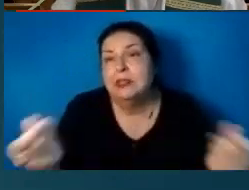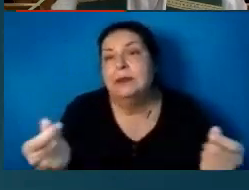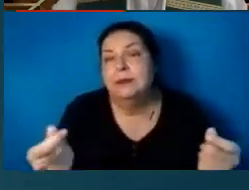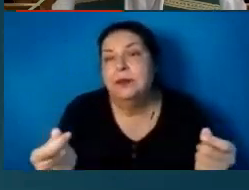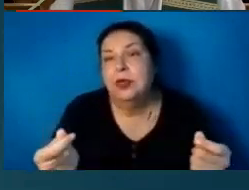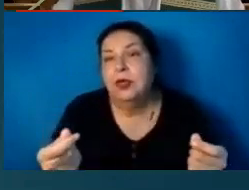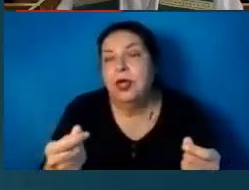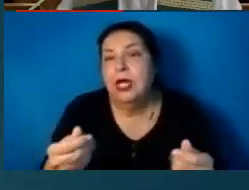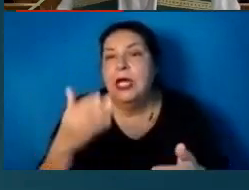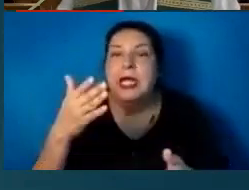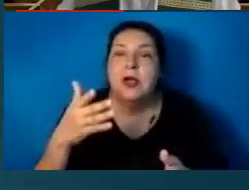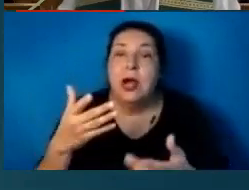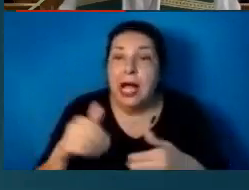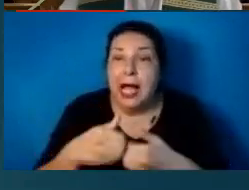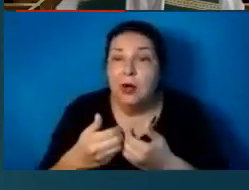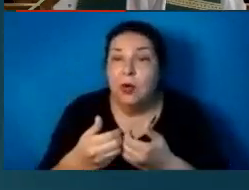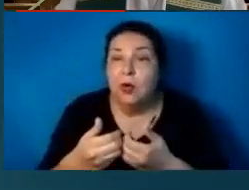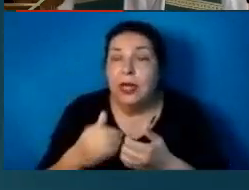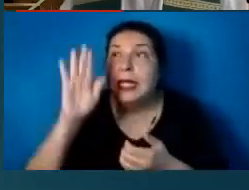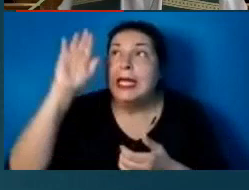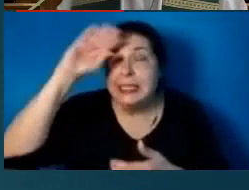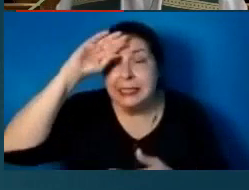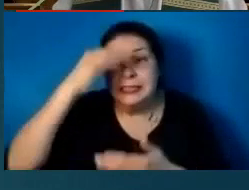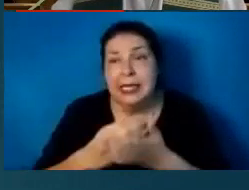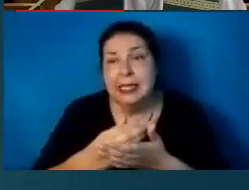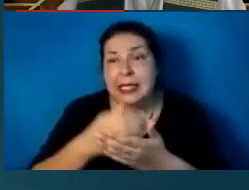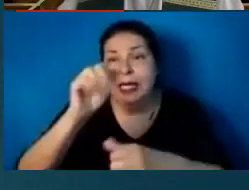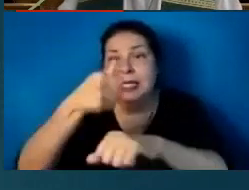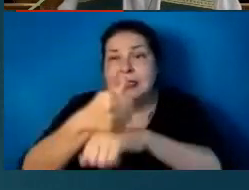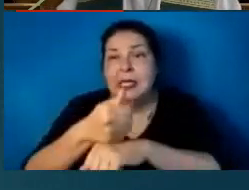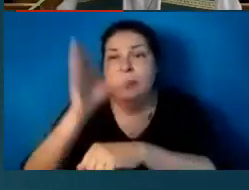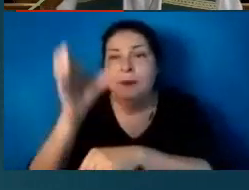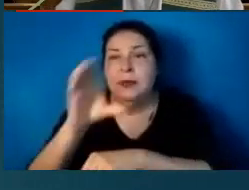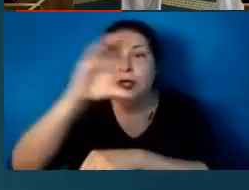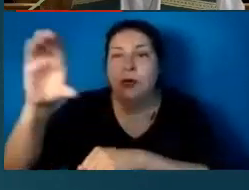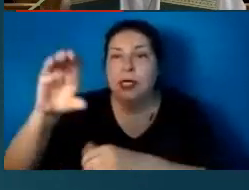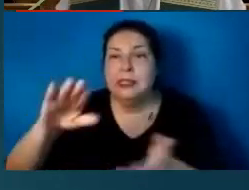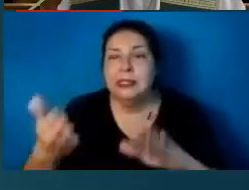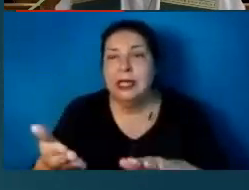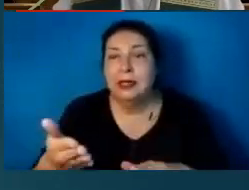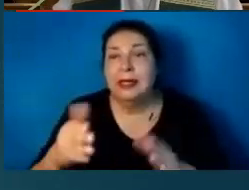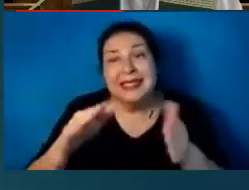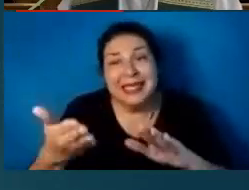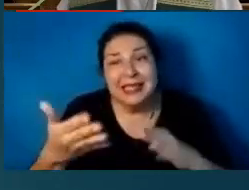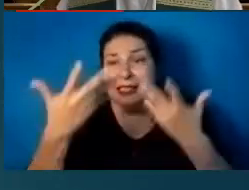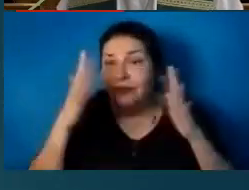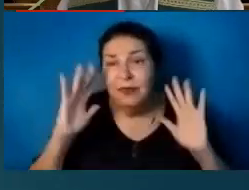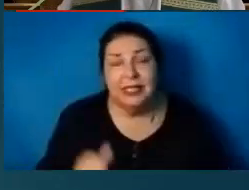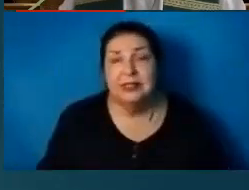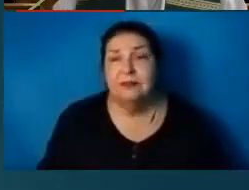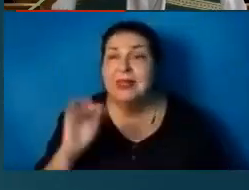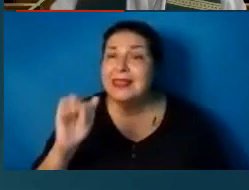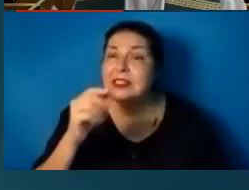to death on the cross in our place. Death is all done with. That is the good news of the